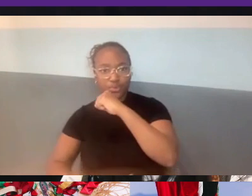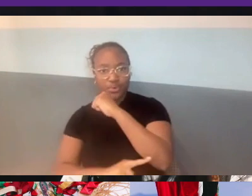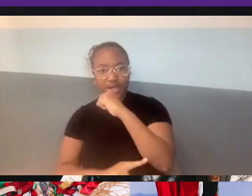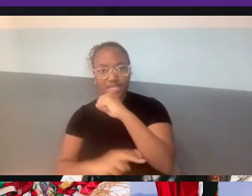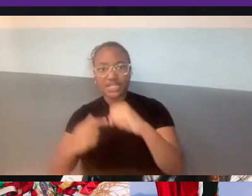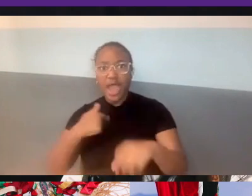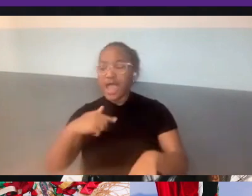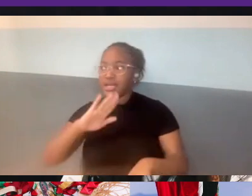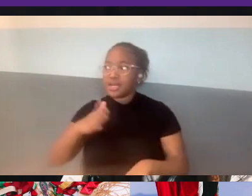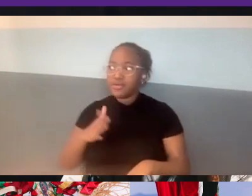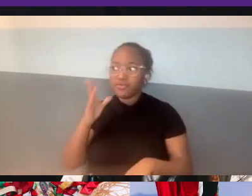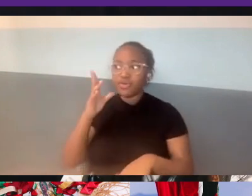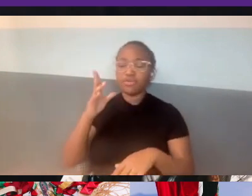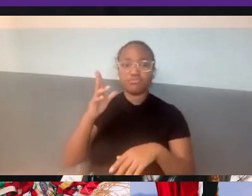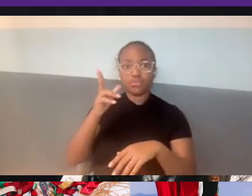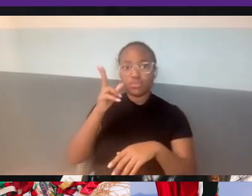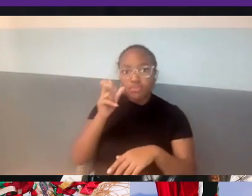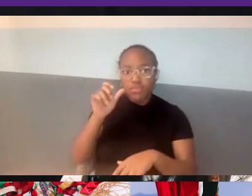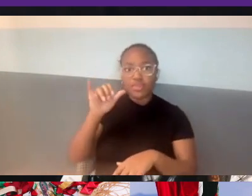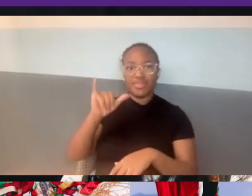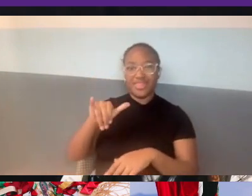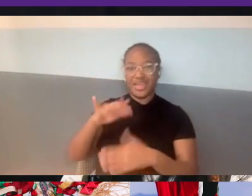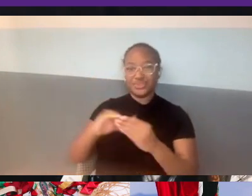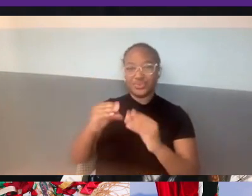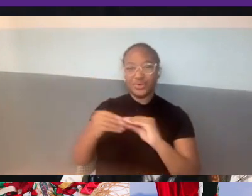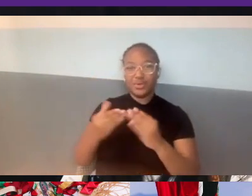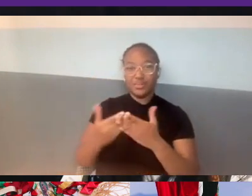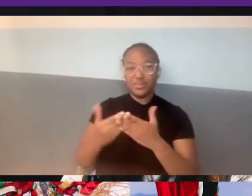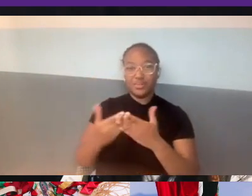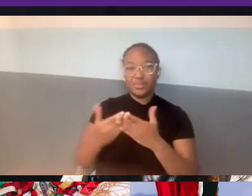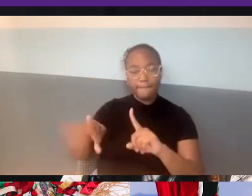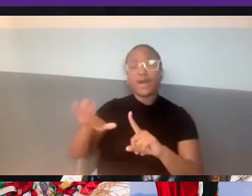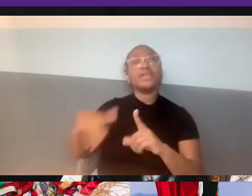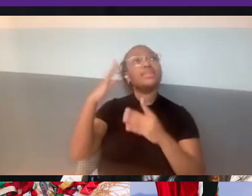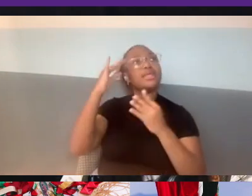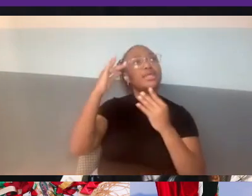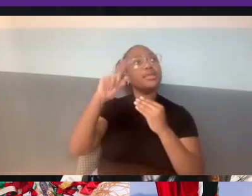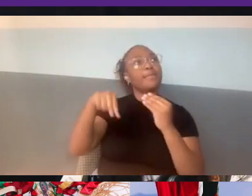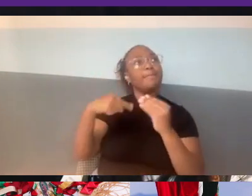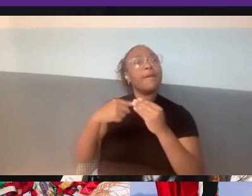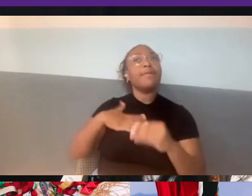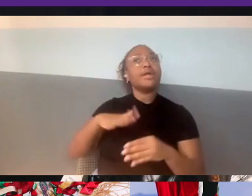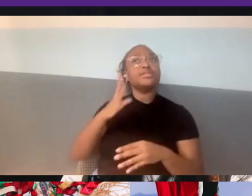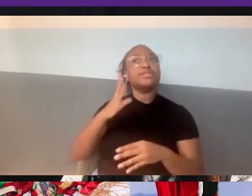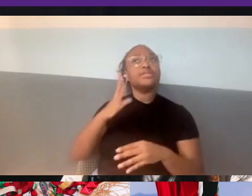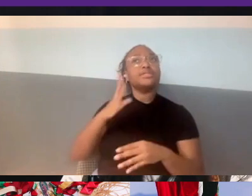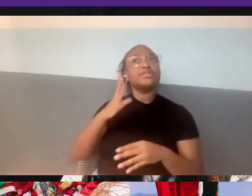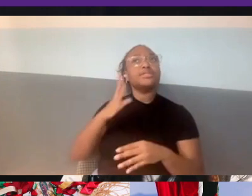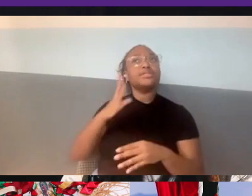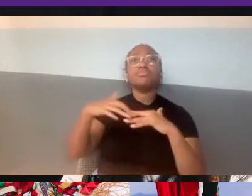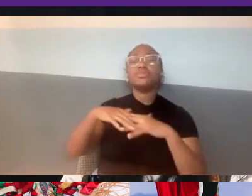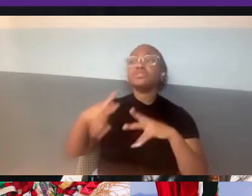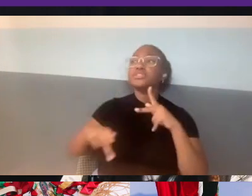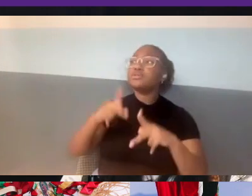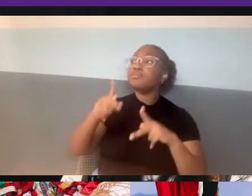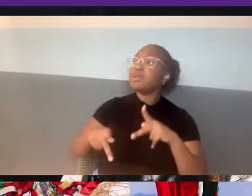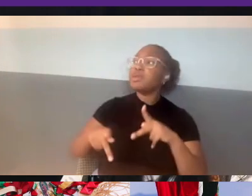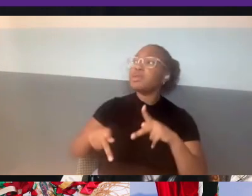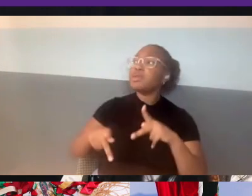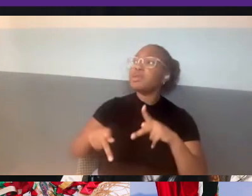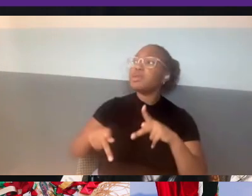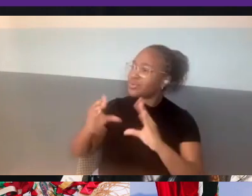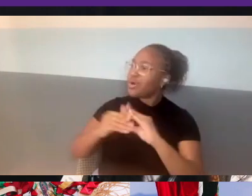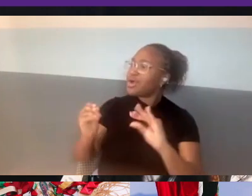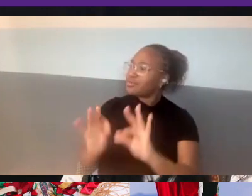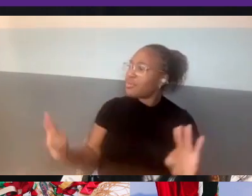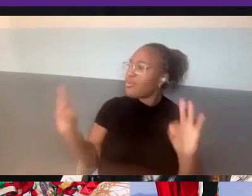people, is it's about stories that you encounter. So narrative is powerful. And we're always